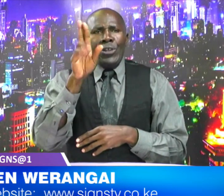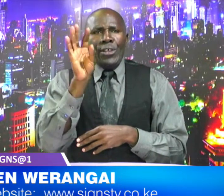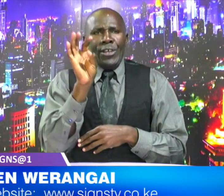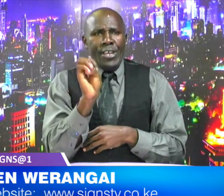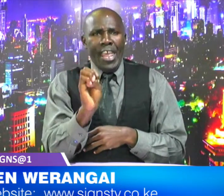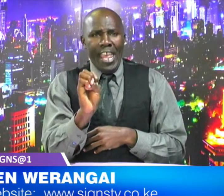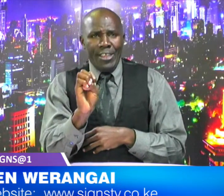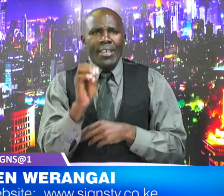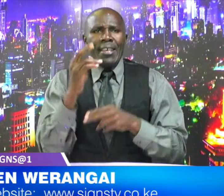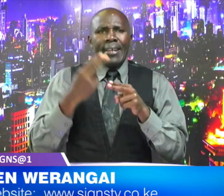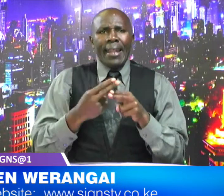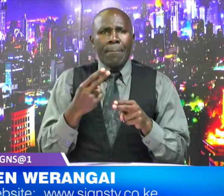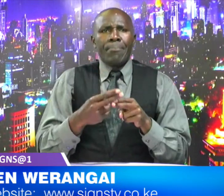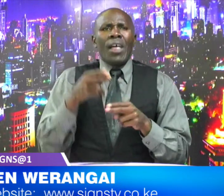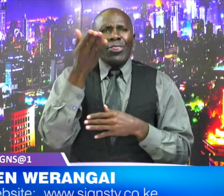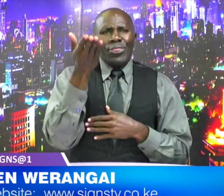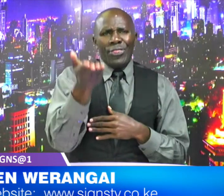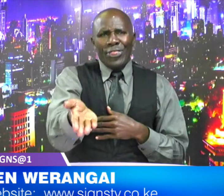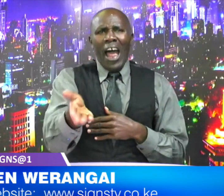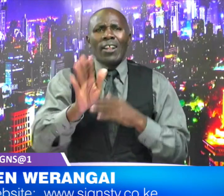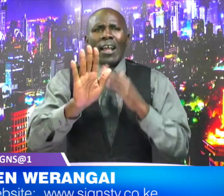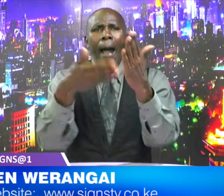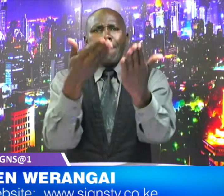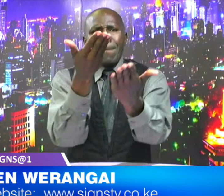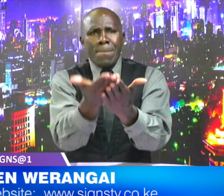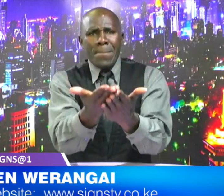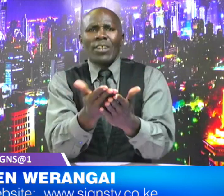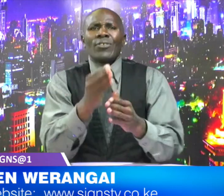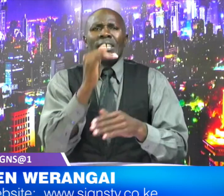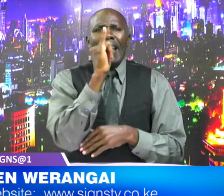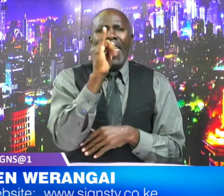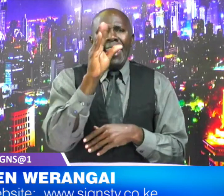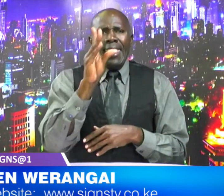Nakuru-based Surgeon Magare Gikenyi.